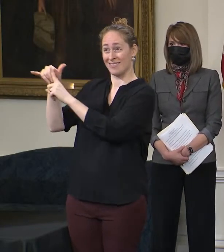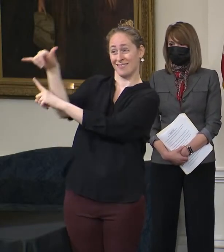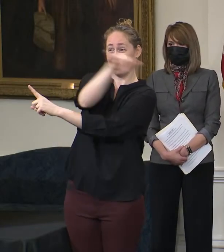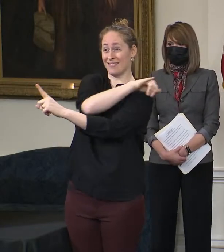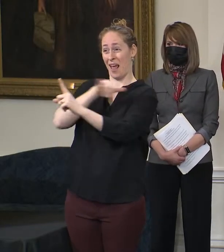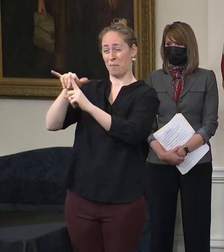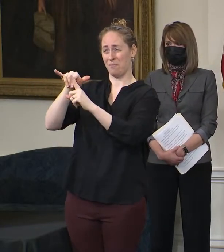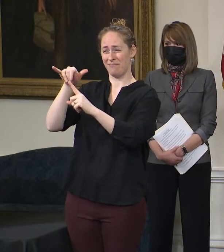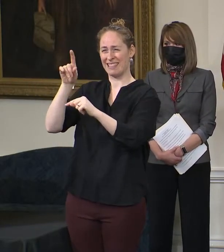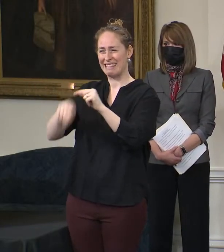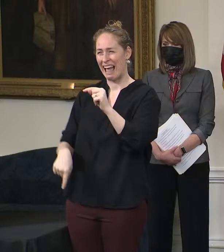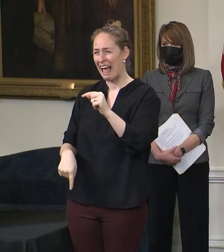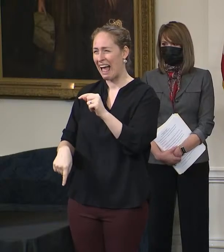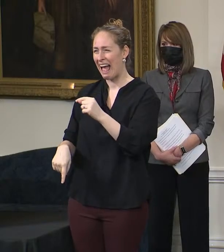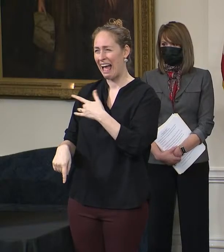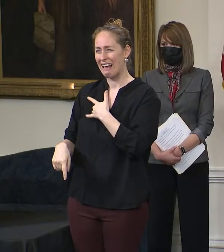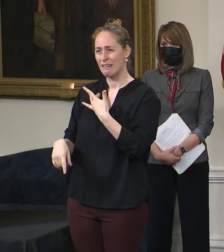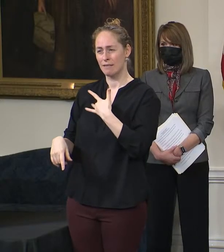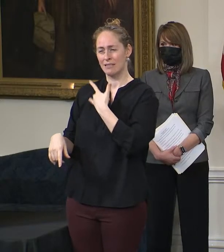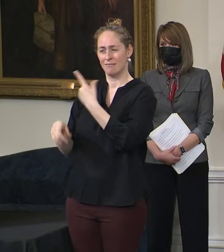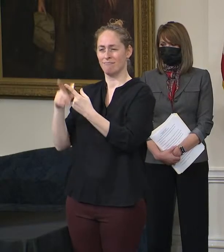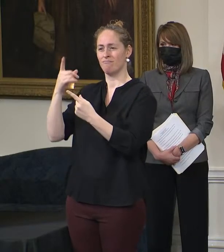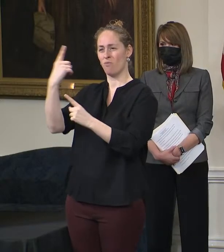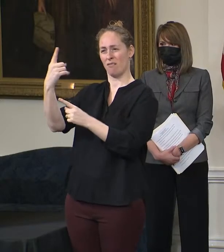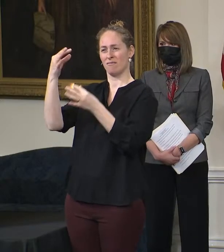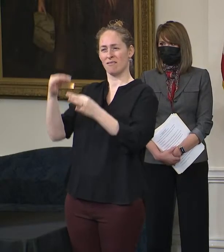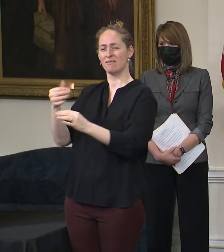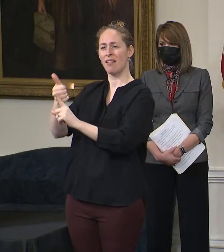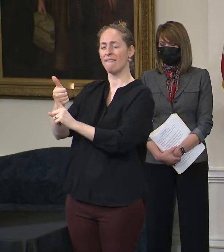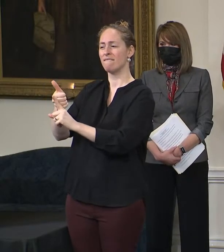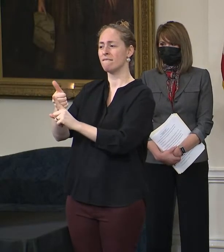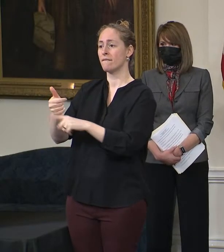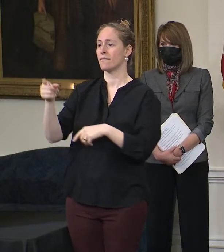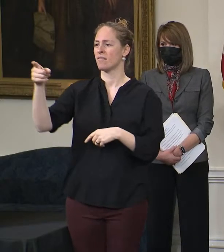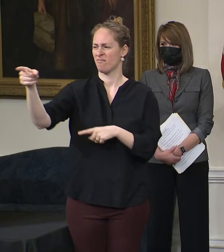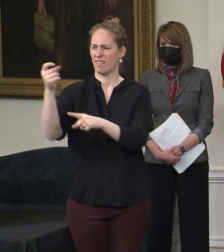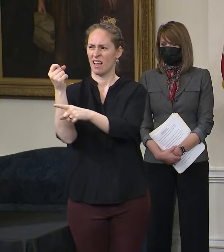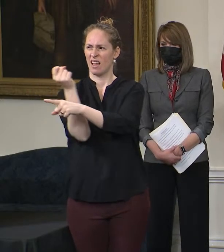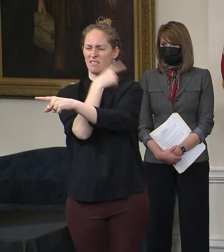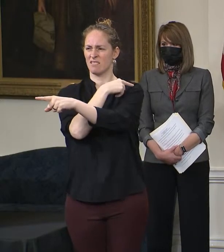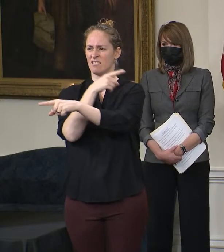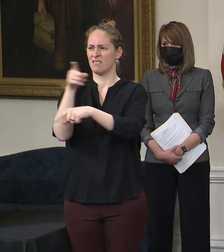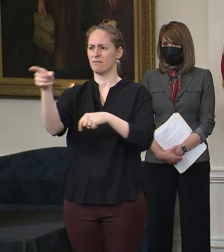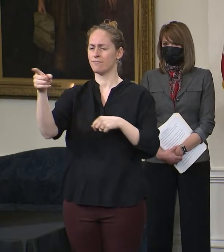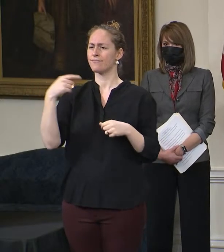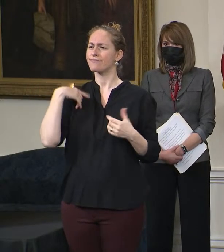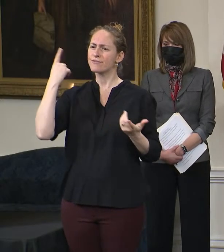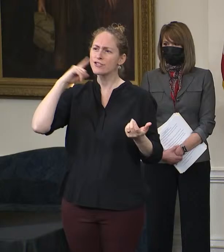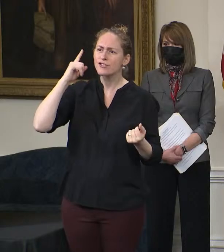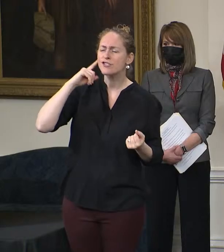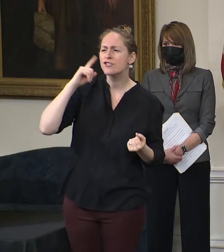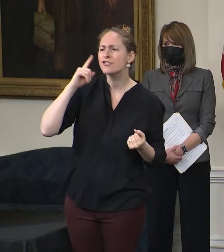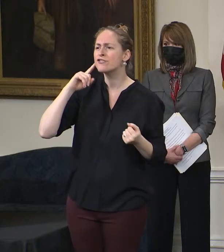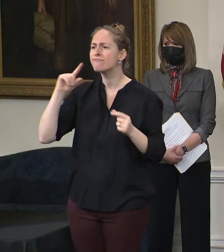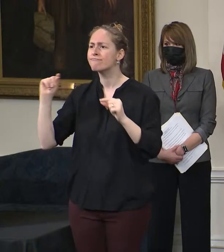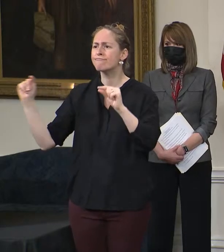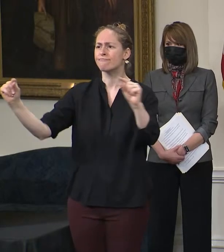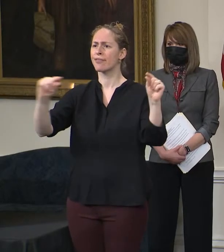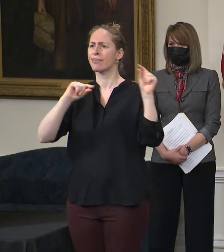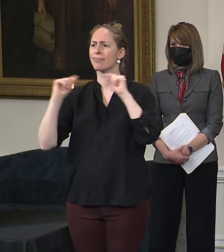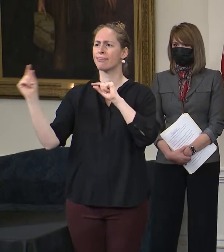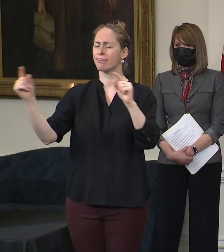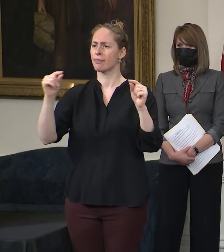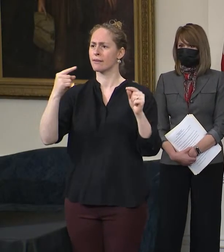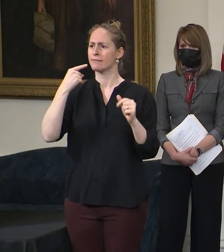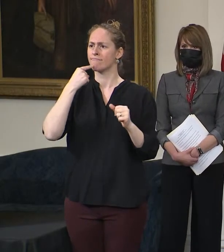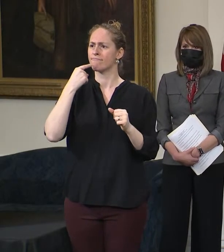Off topic, if that's okay. We're getting some reports of people getting bills from Easy Pass tolls while we know we